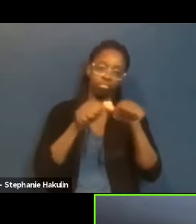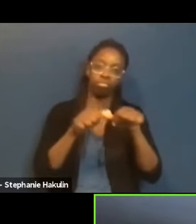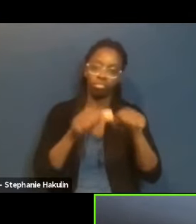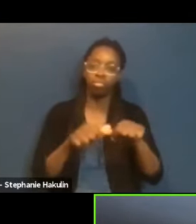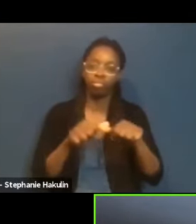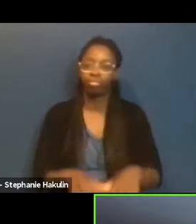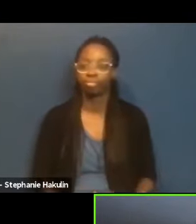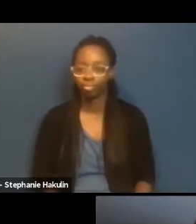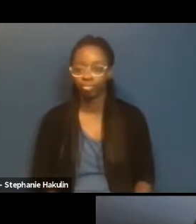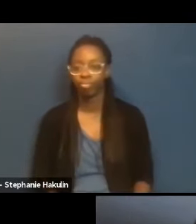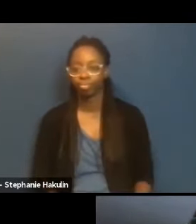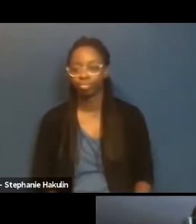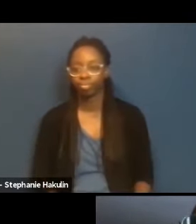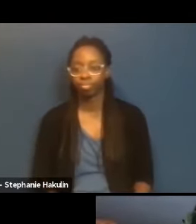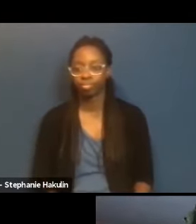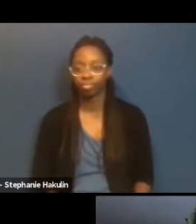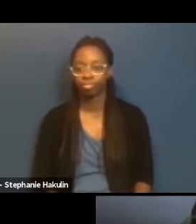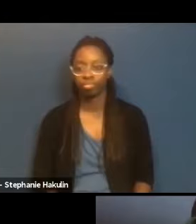Wow.